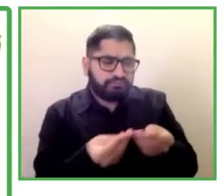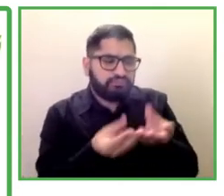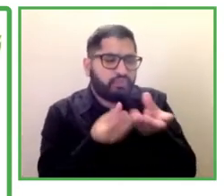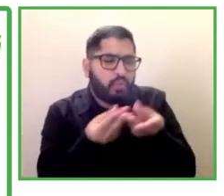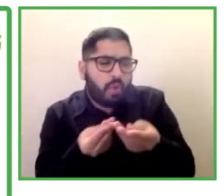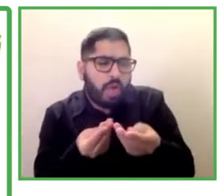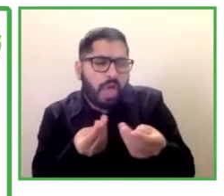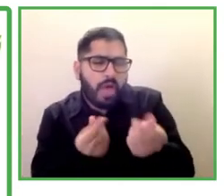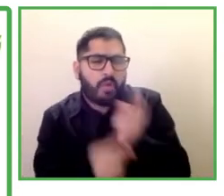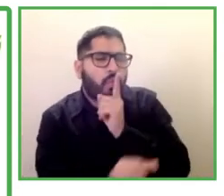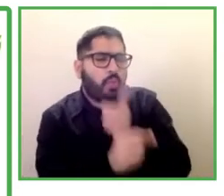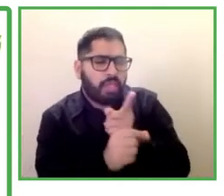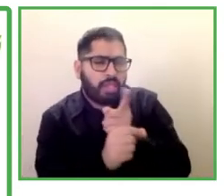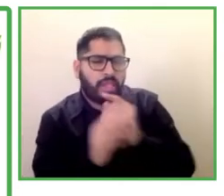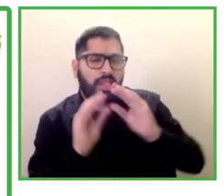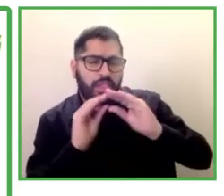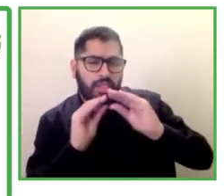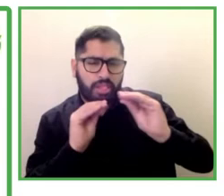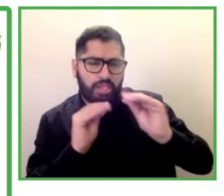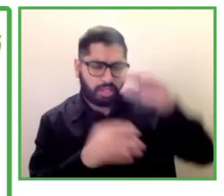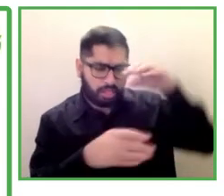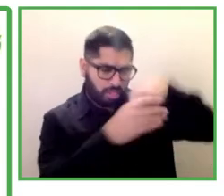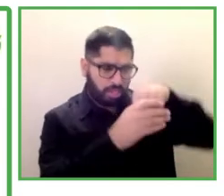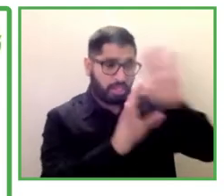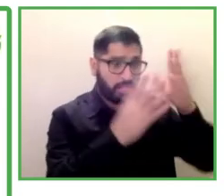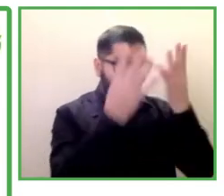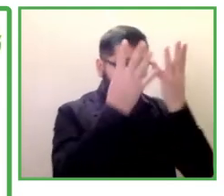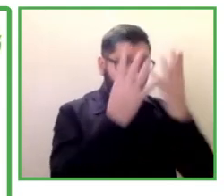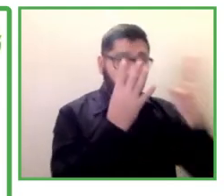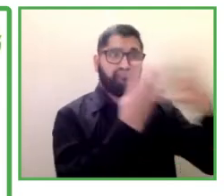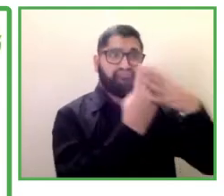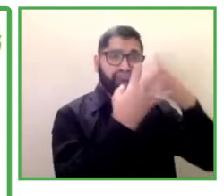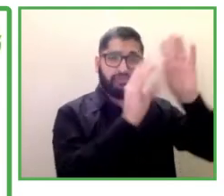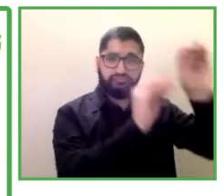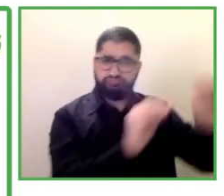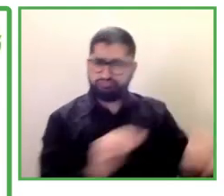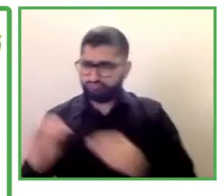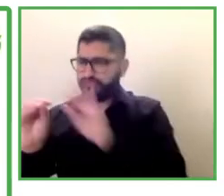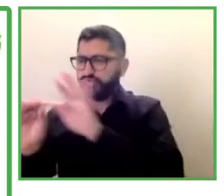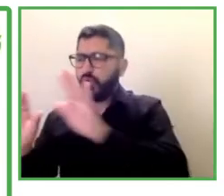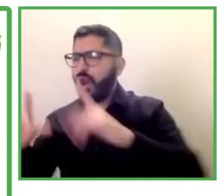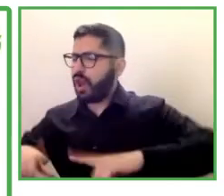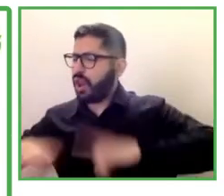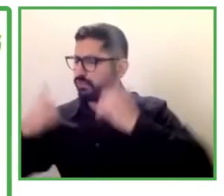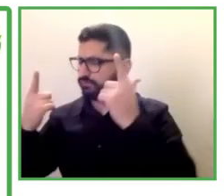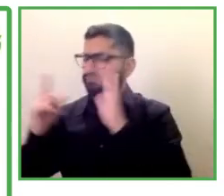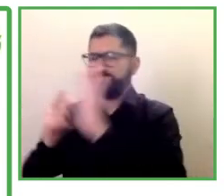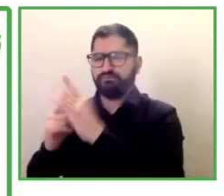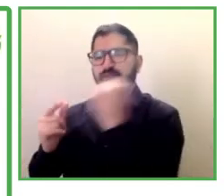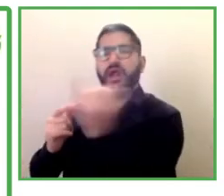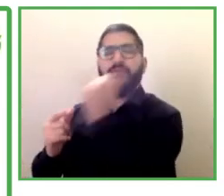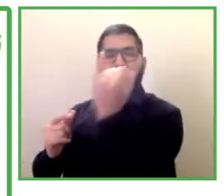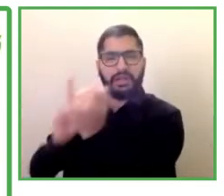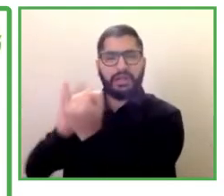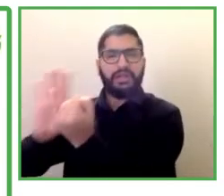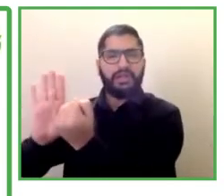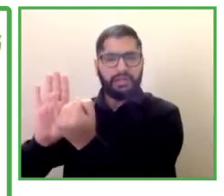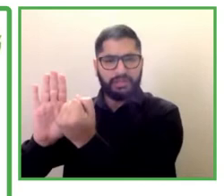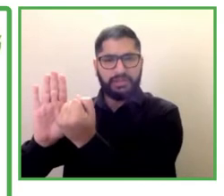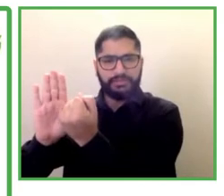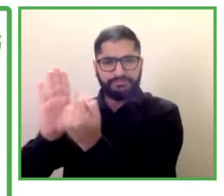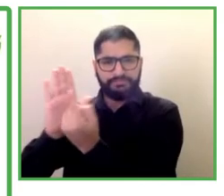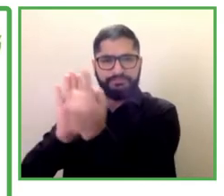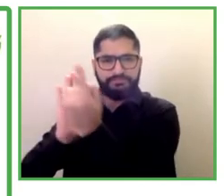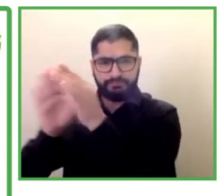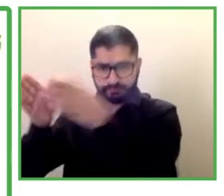more, to be softer. these people that are convicted in